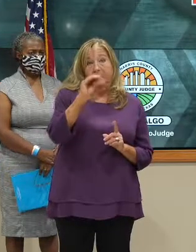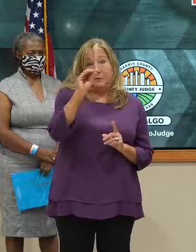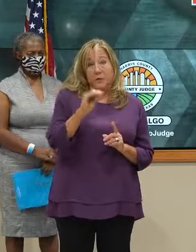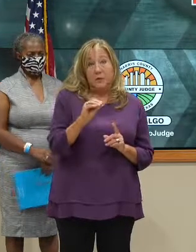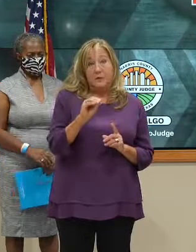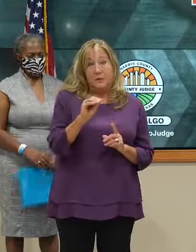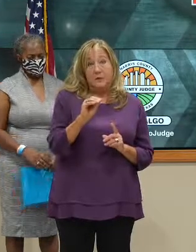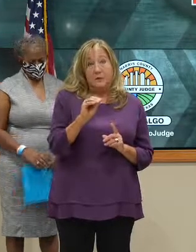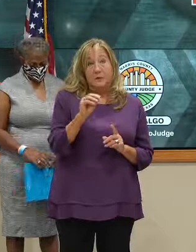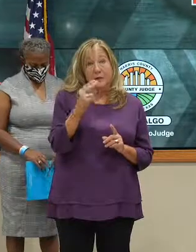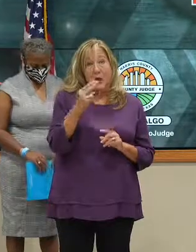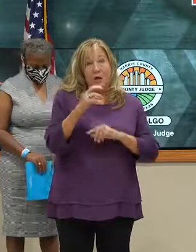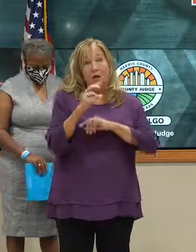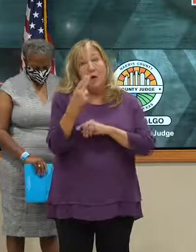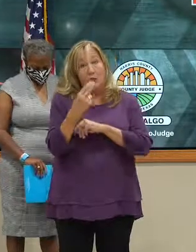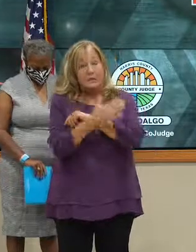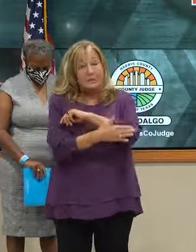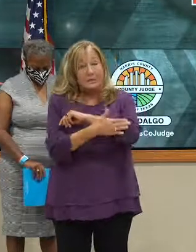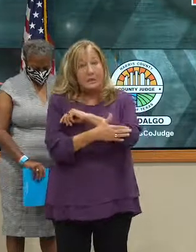the eligible population,